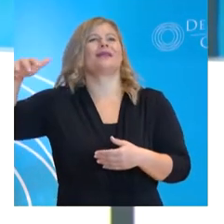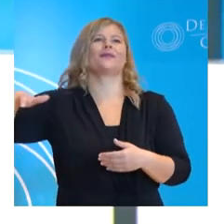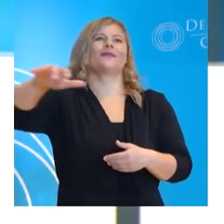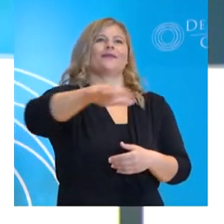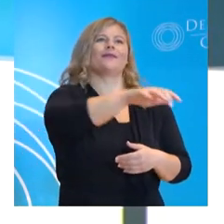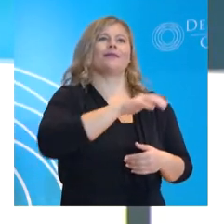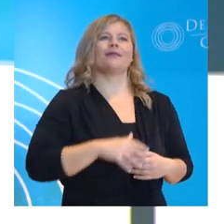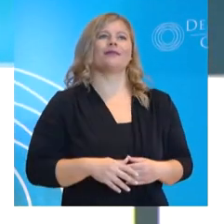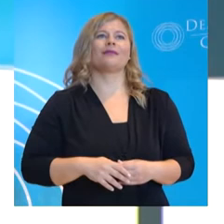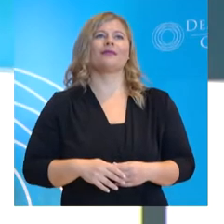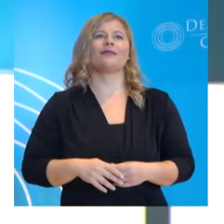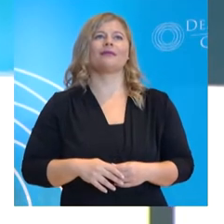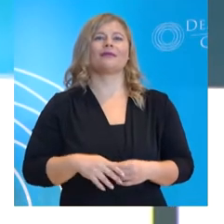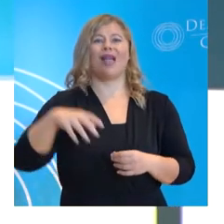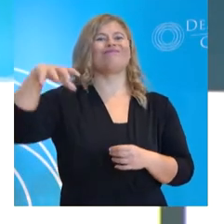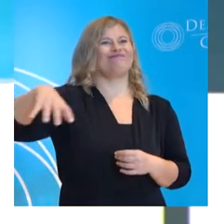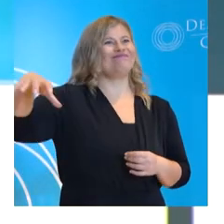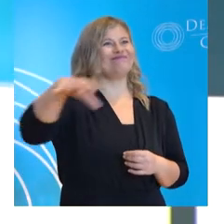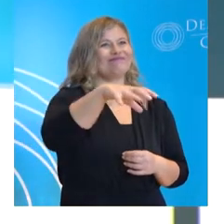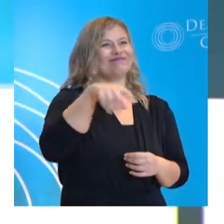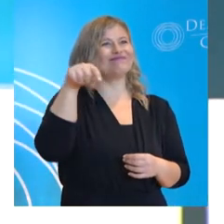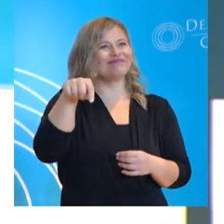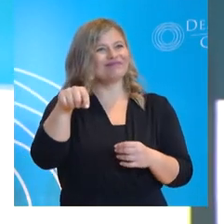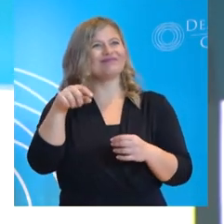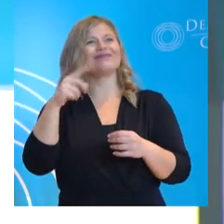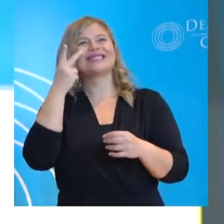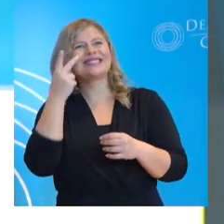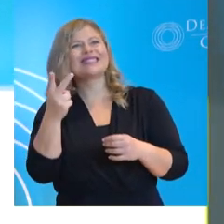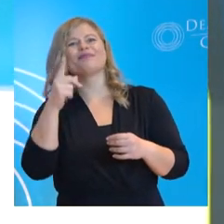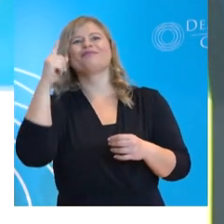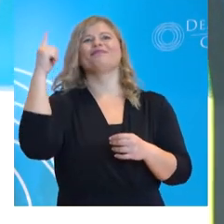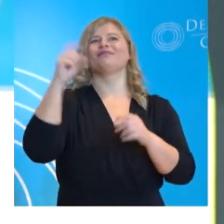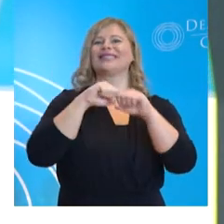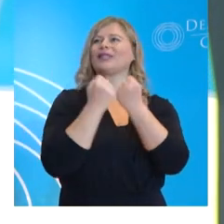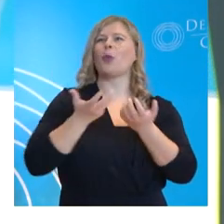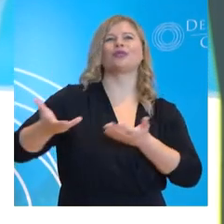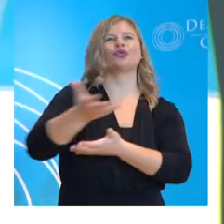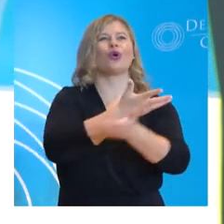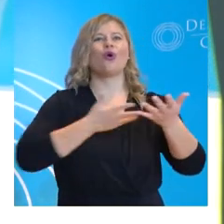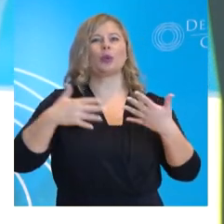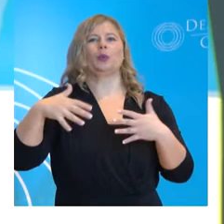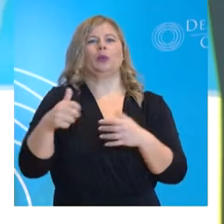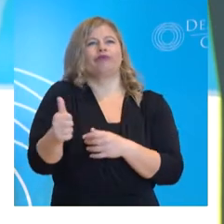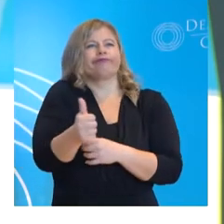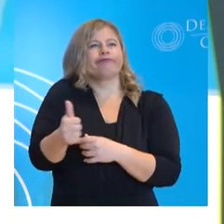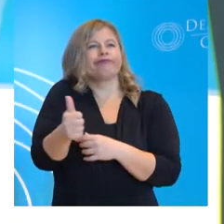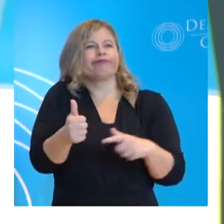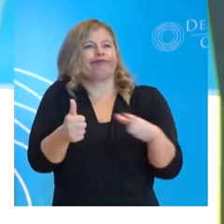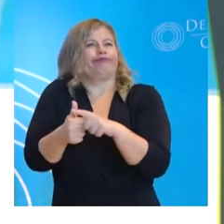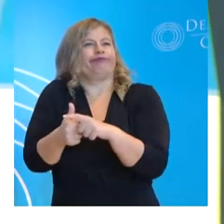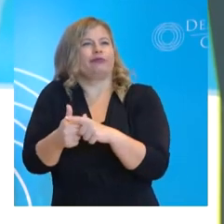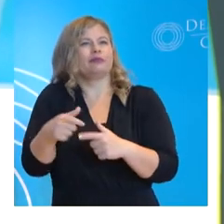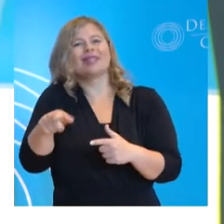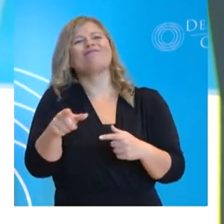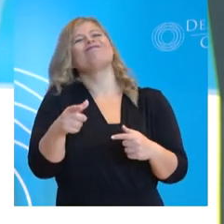of people who are entitled asylum, and we're actively trying to integrate them into Greek society. So I can